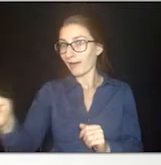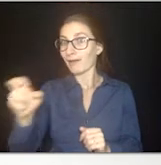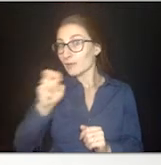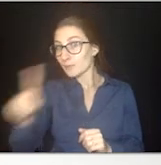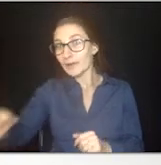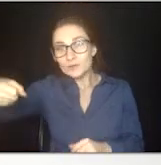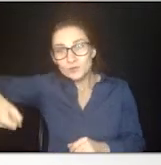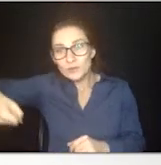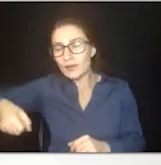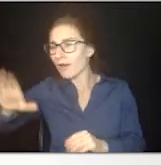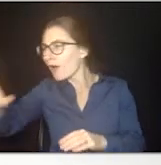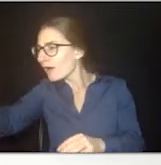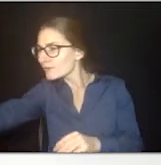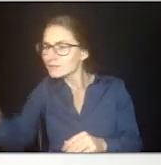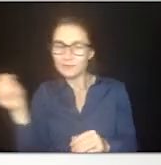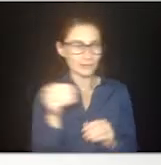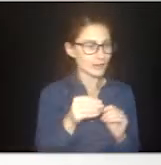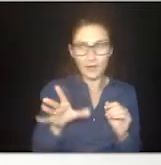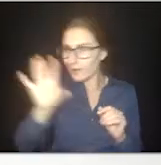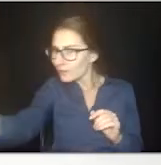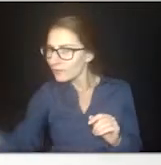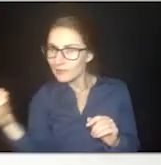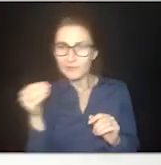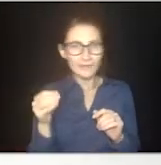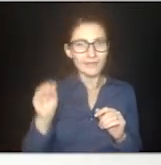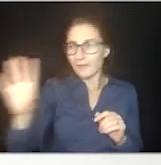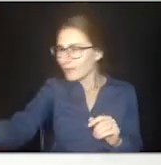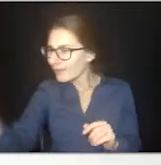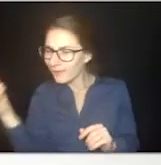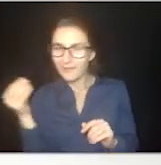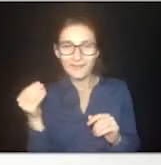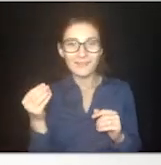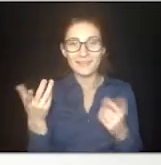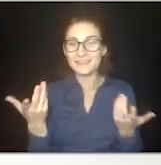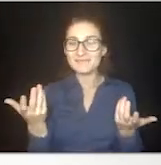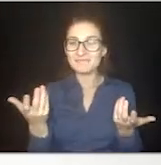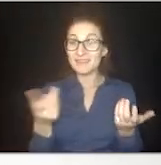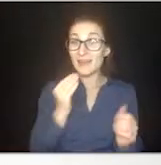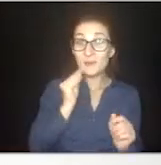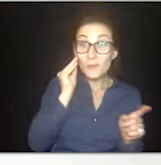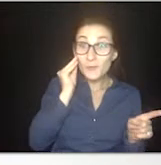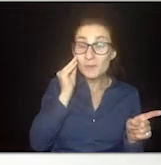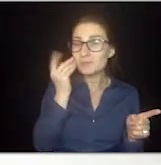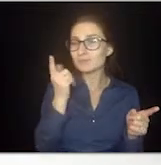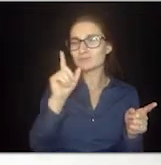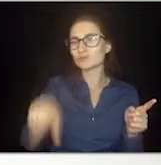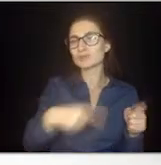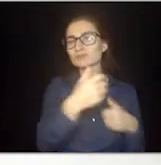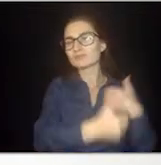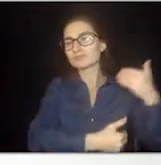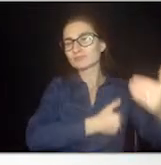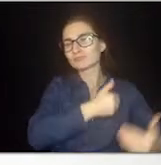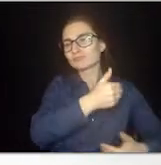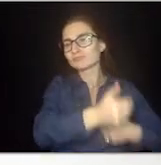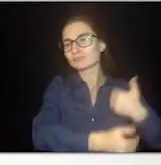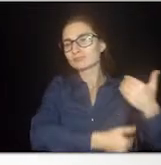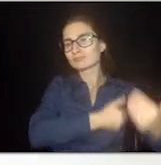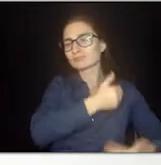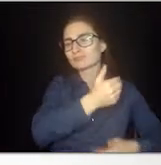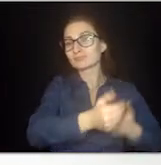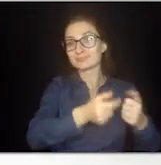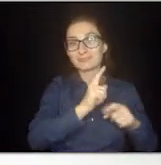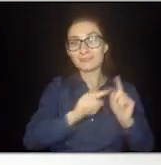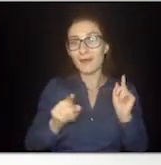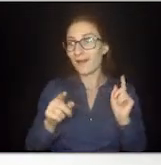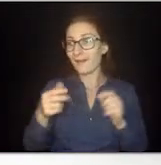suitcase this morning? I forgot my, I don't do that at home. I have my routine. It's very